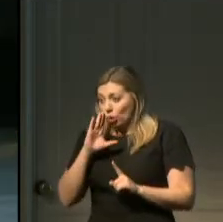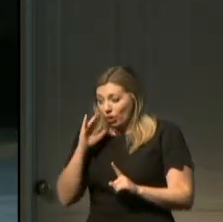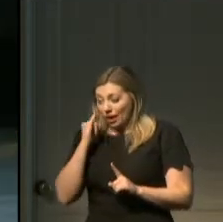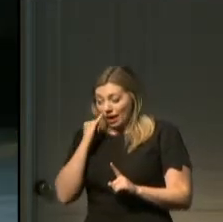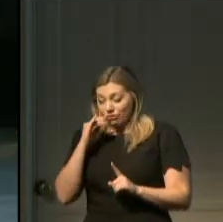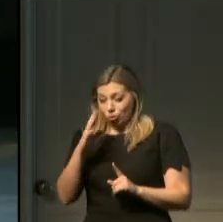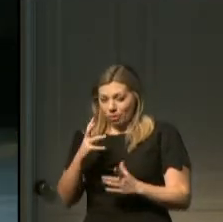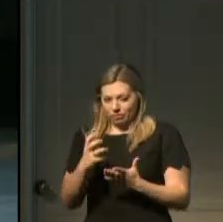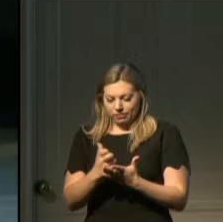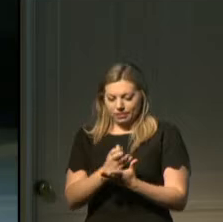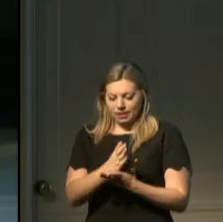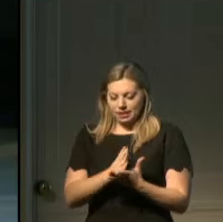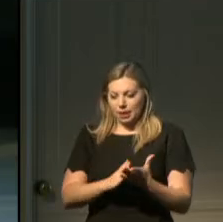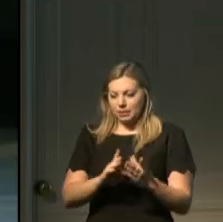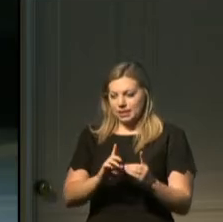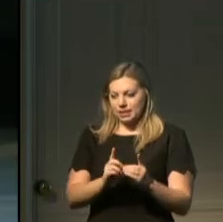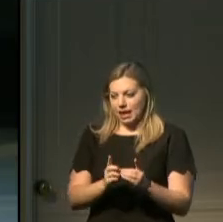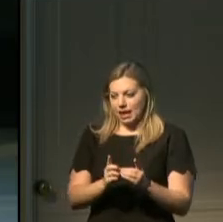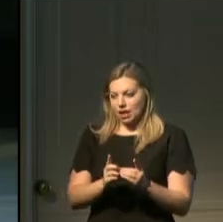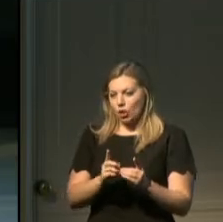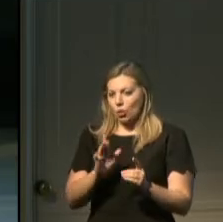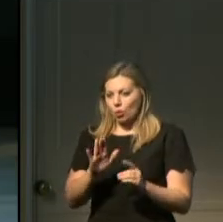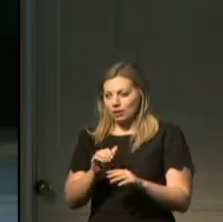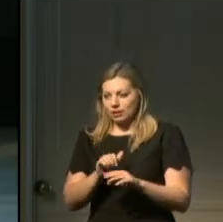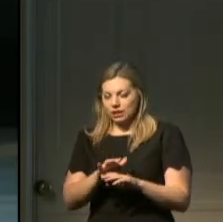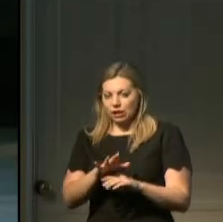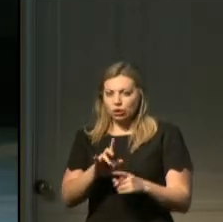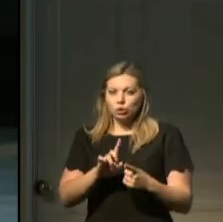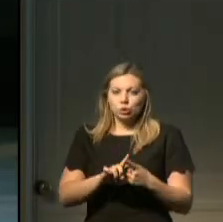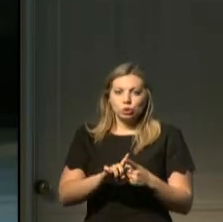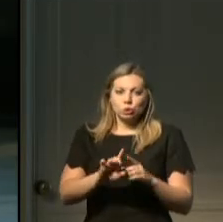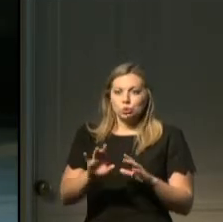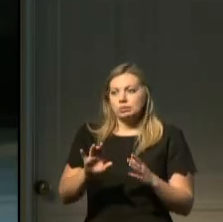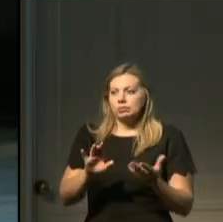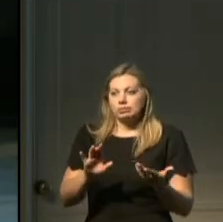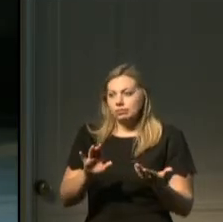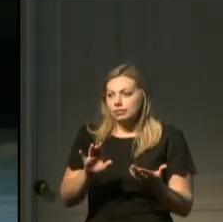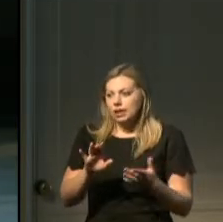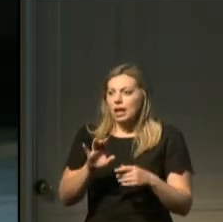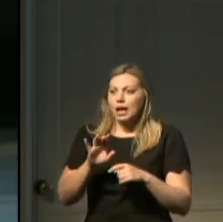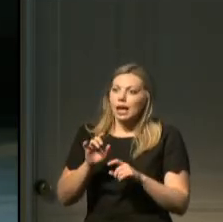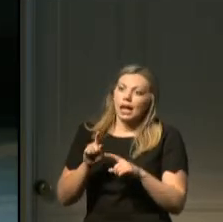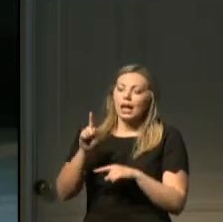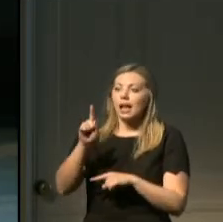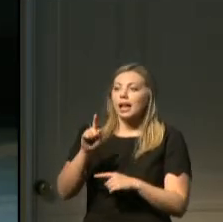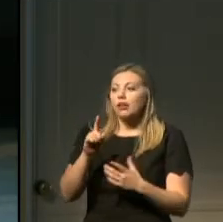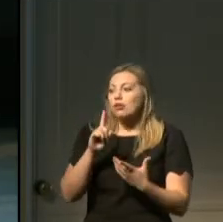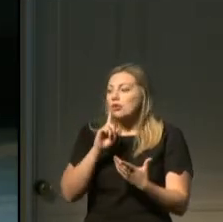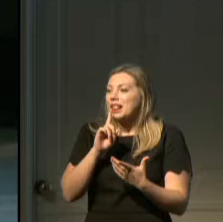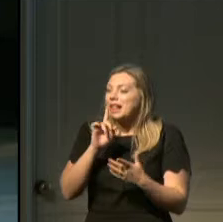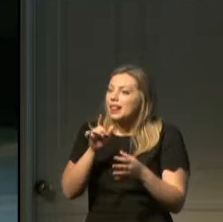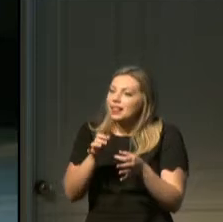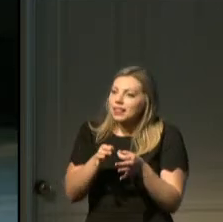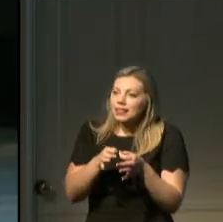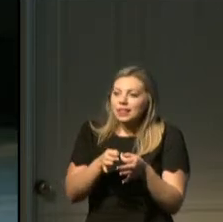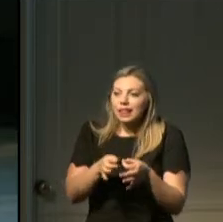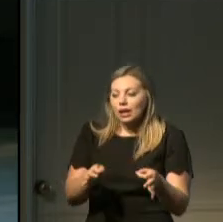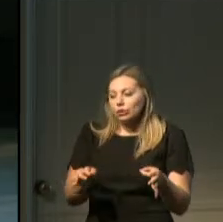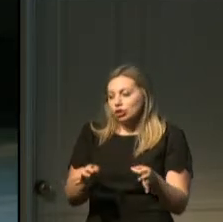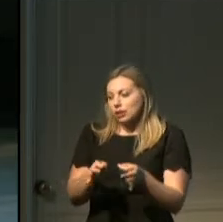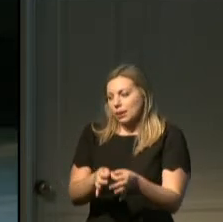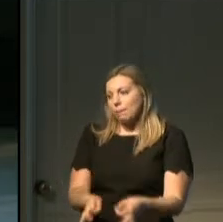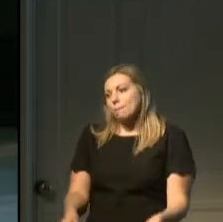take some piece of data and send it to a comet, language is probably really, really important to do,